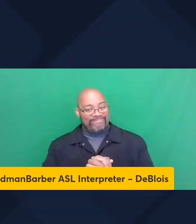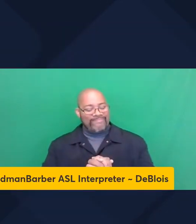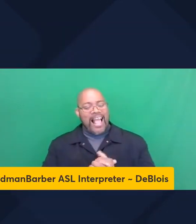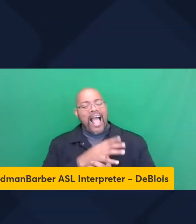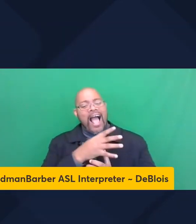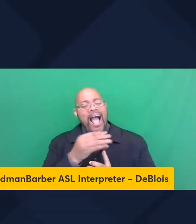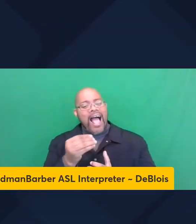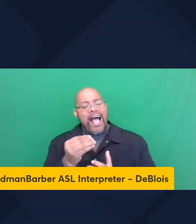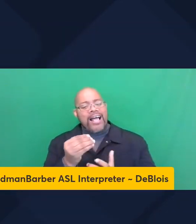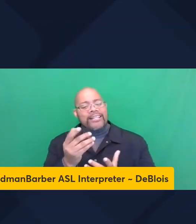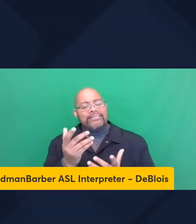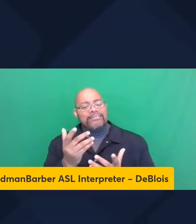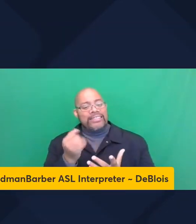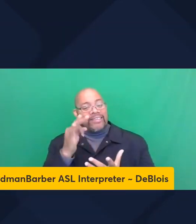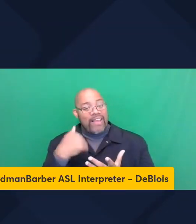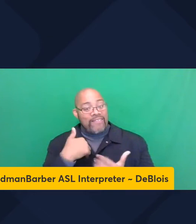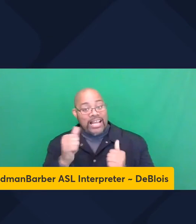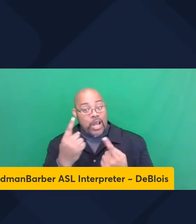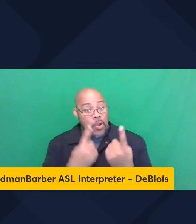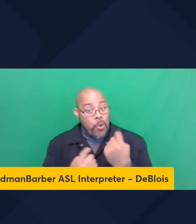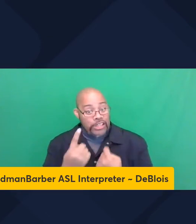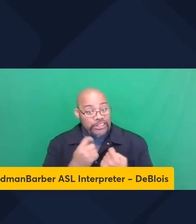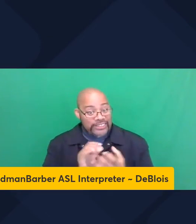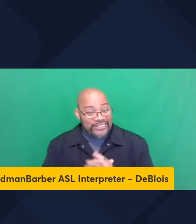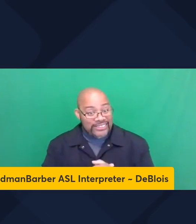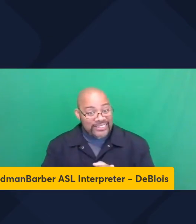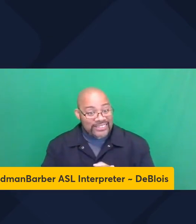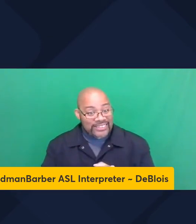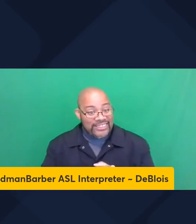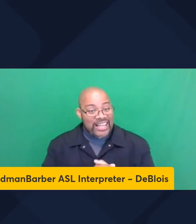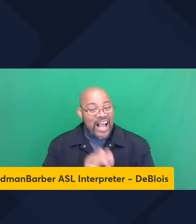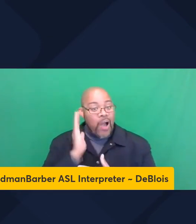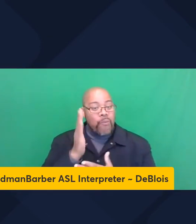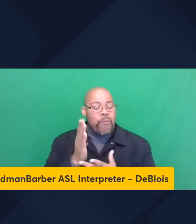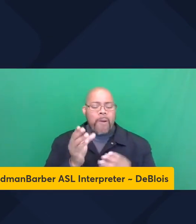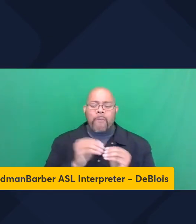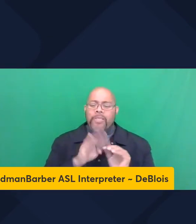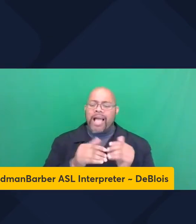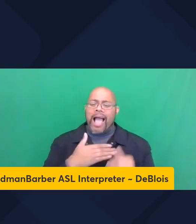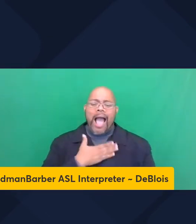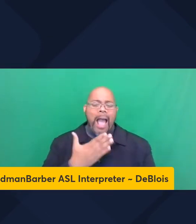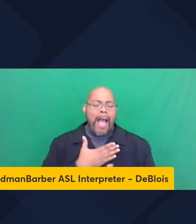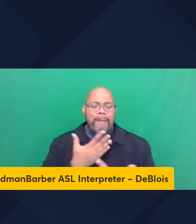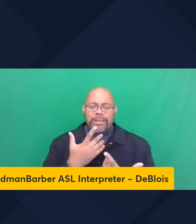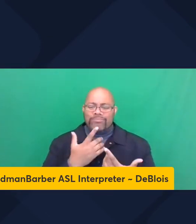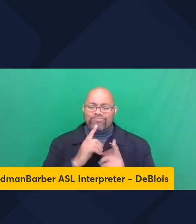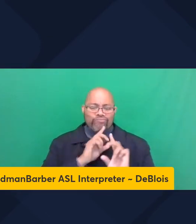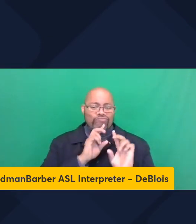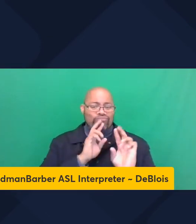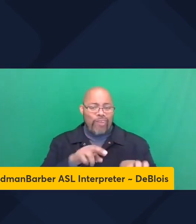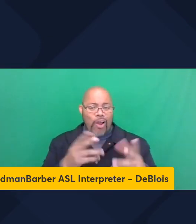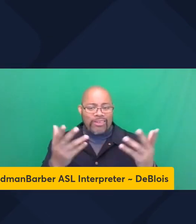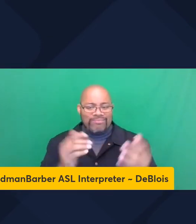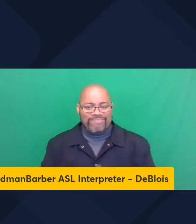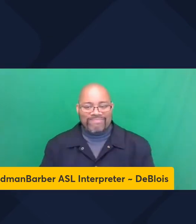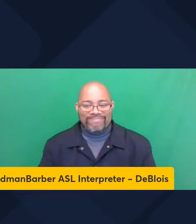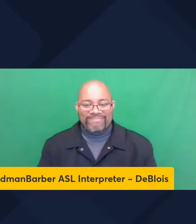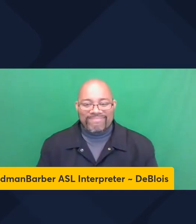And if there are any questions, I will be more than happy to take those.